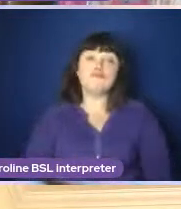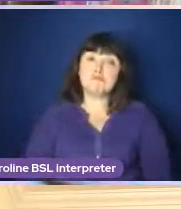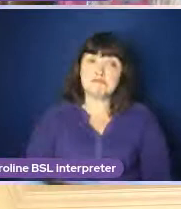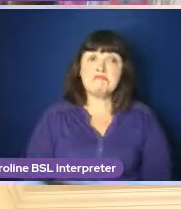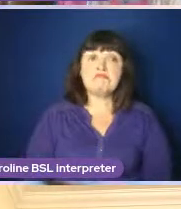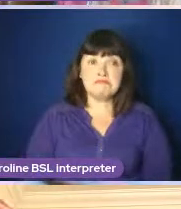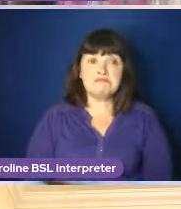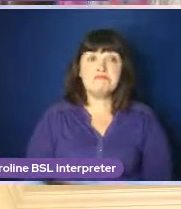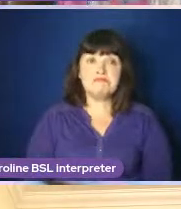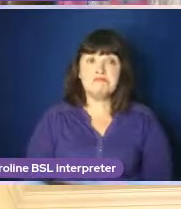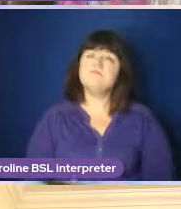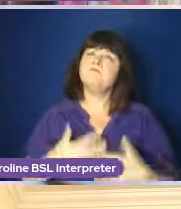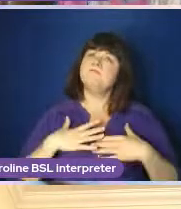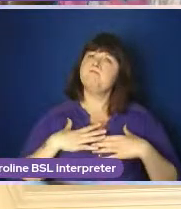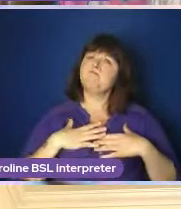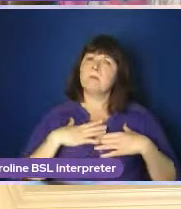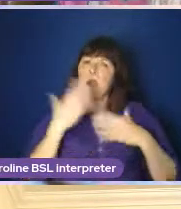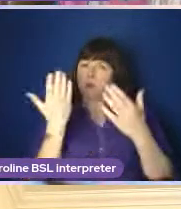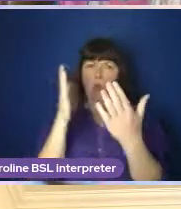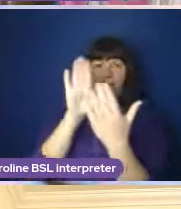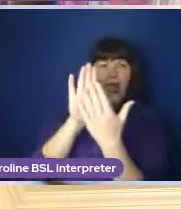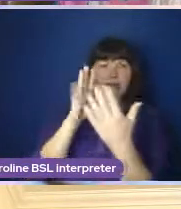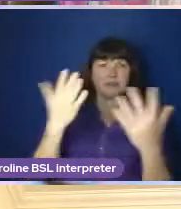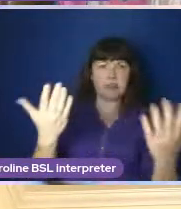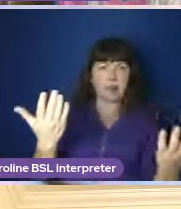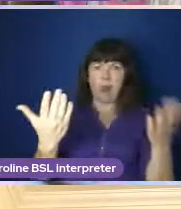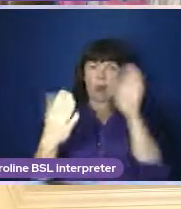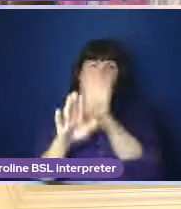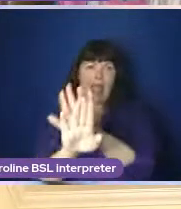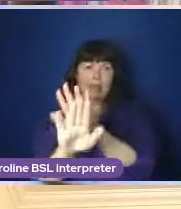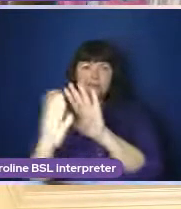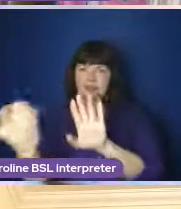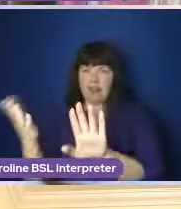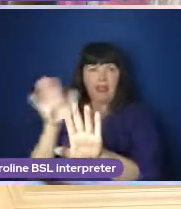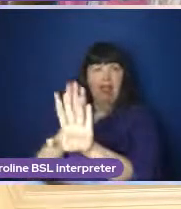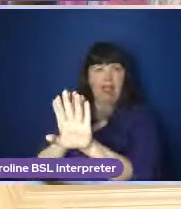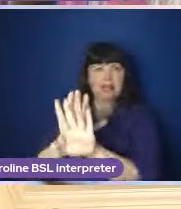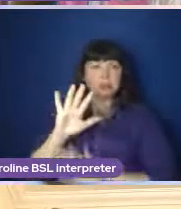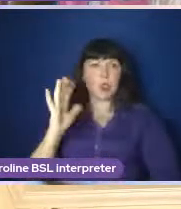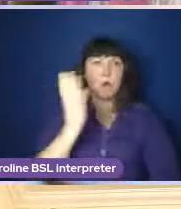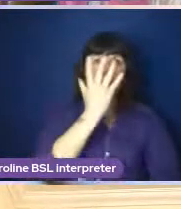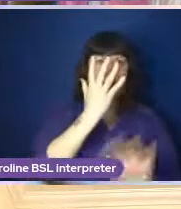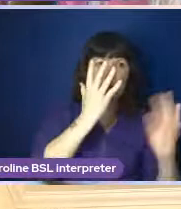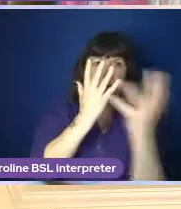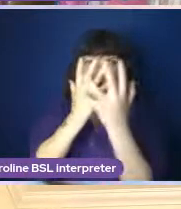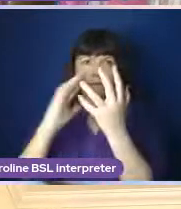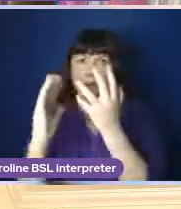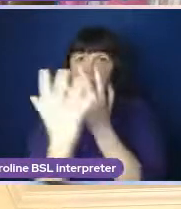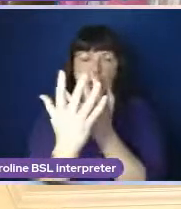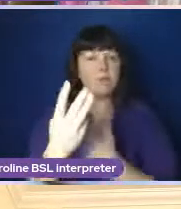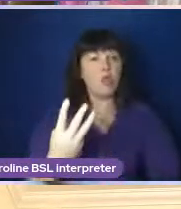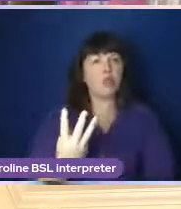As I was doing it, I thought I'll add another one on, and that makes the three different states, really.